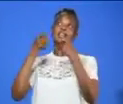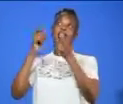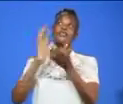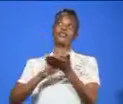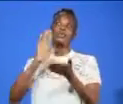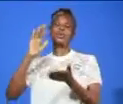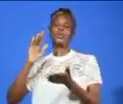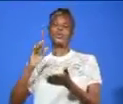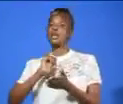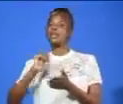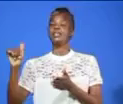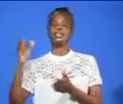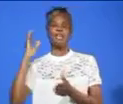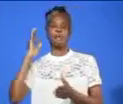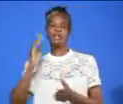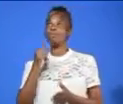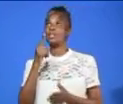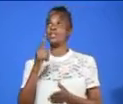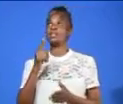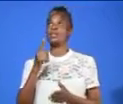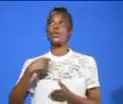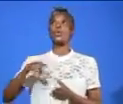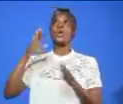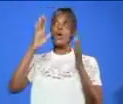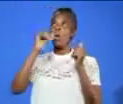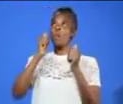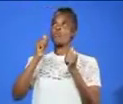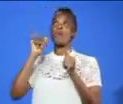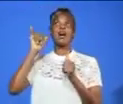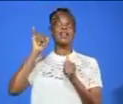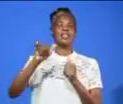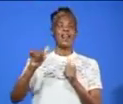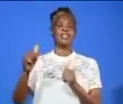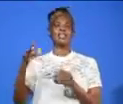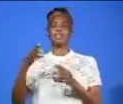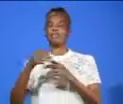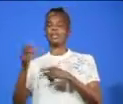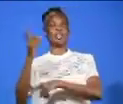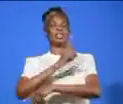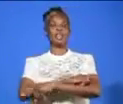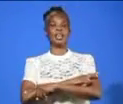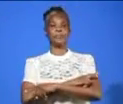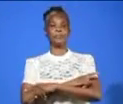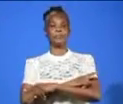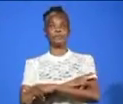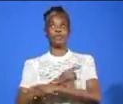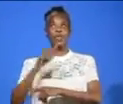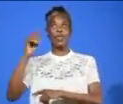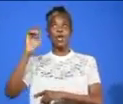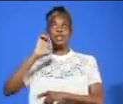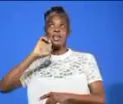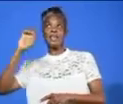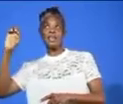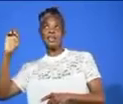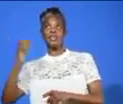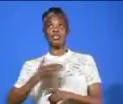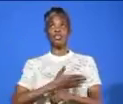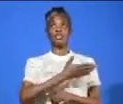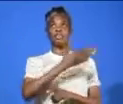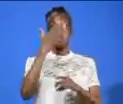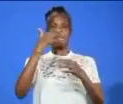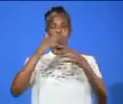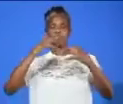as the preacher said, Lord, we look forward to the day when the eastern sky shall be rolled back as a